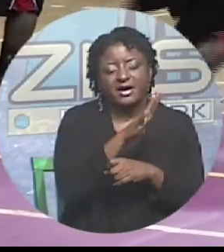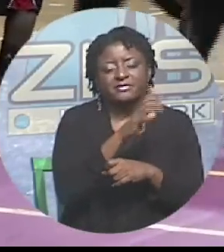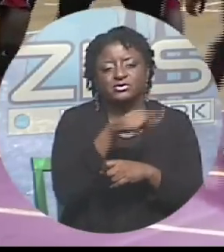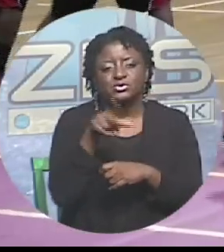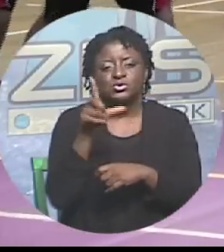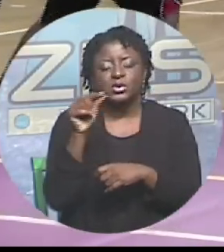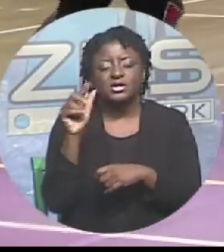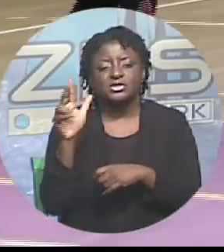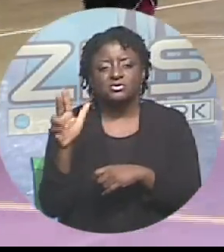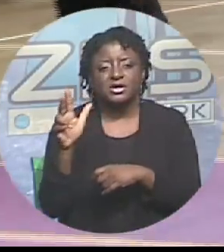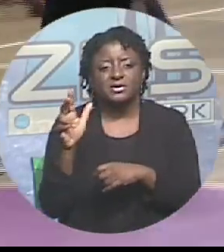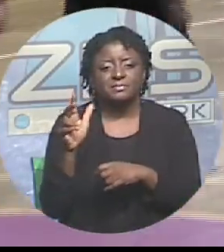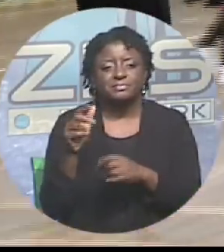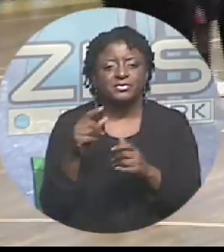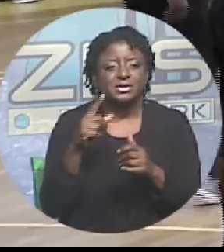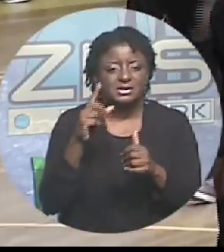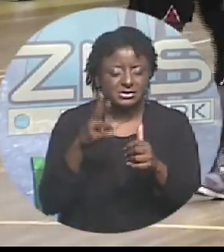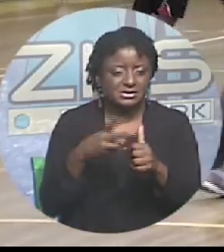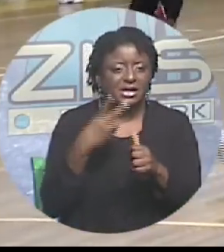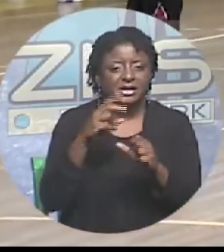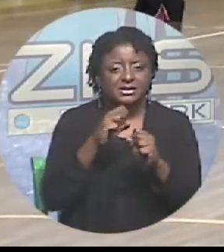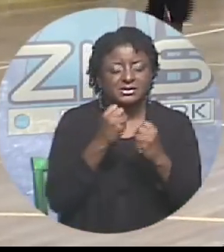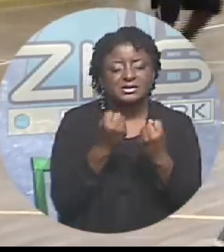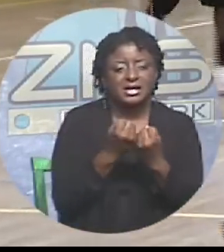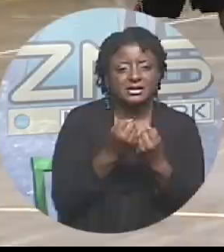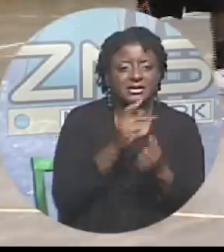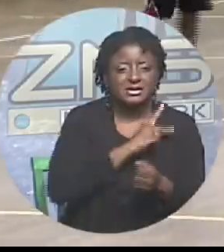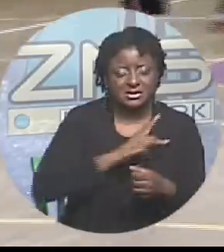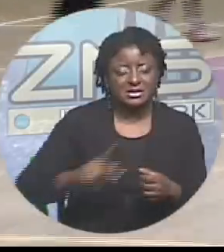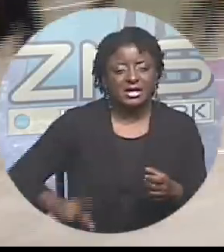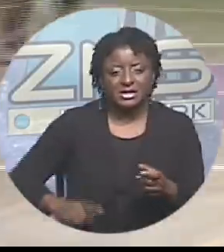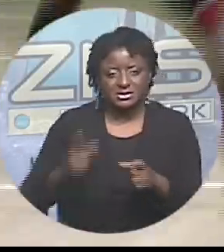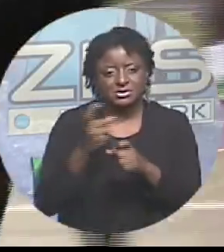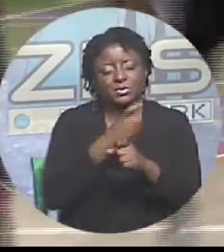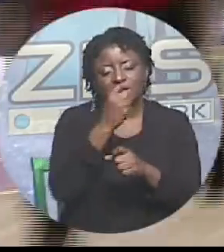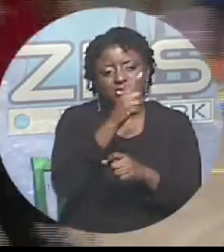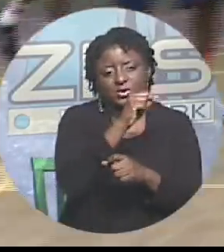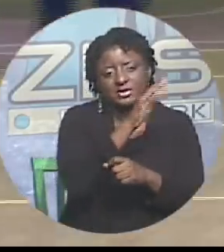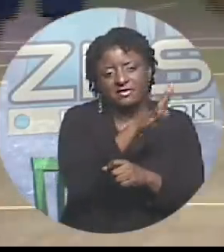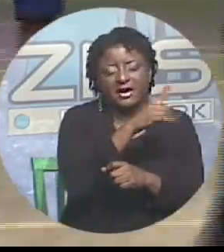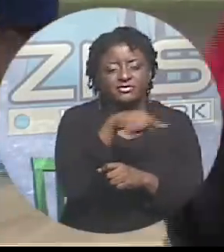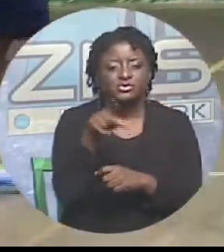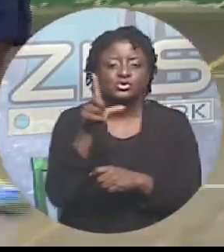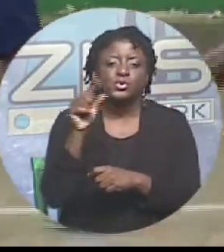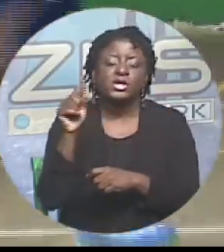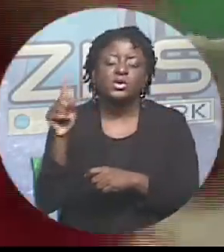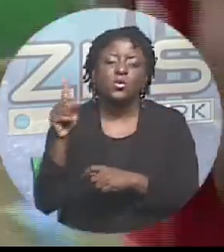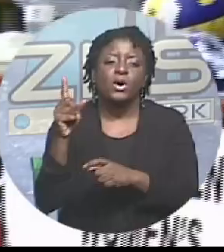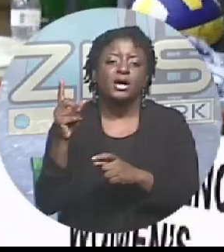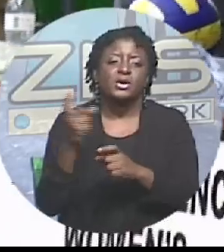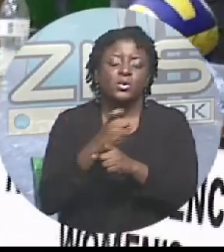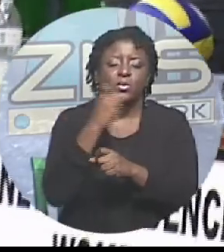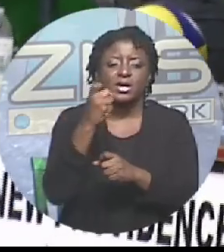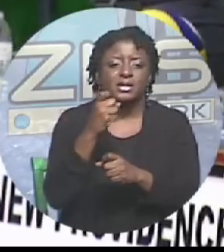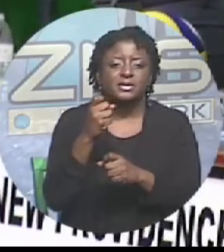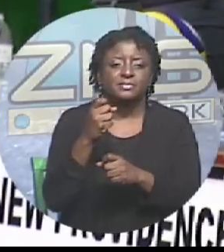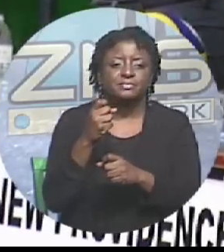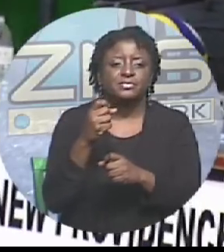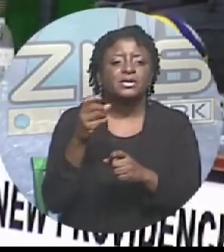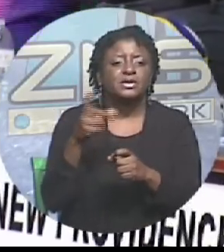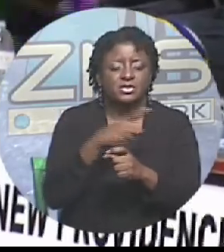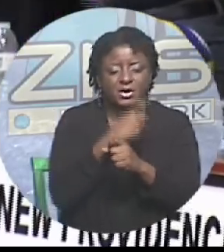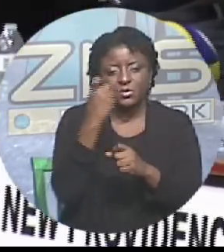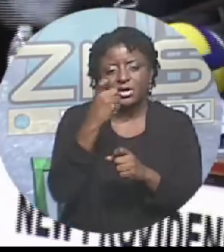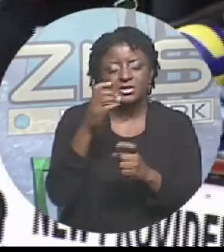going down to the wire, but the Knights, they come away again with a 25-21 win. They win the championship, and Coach